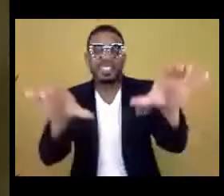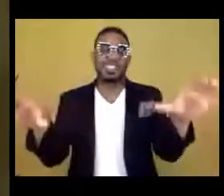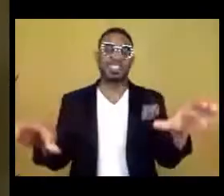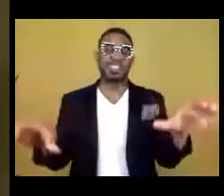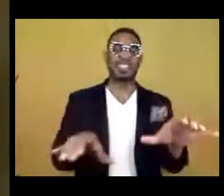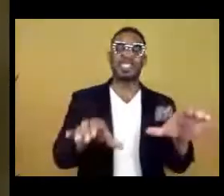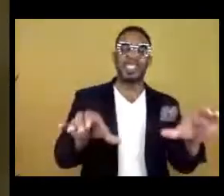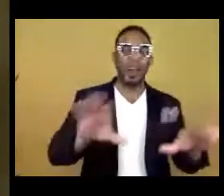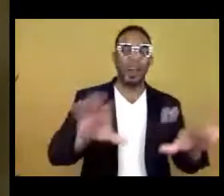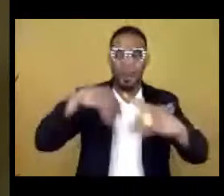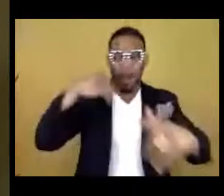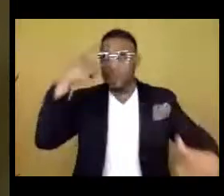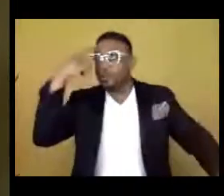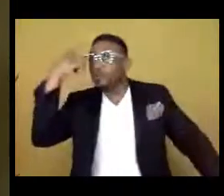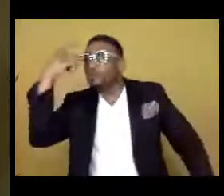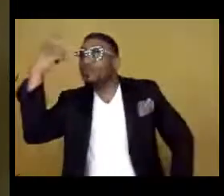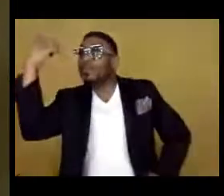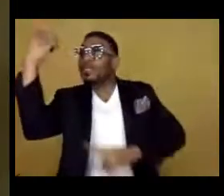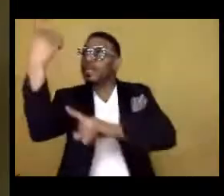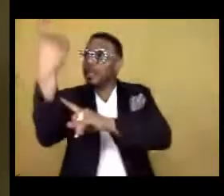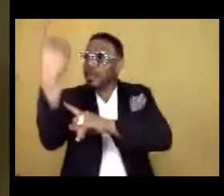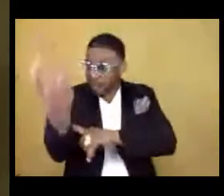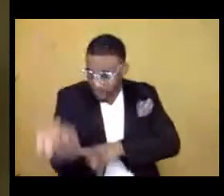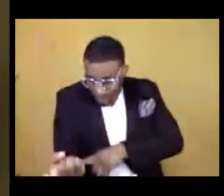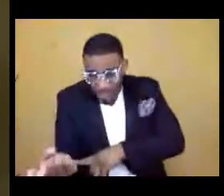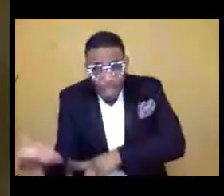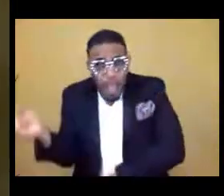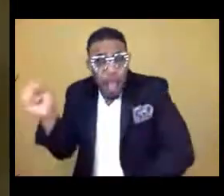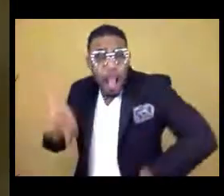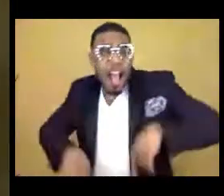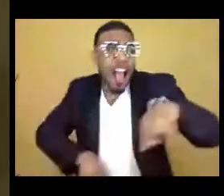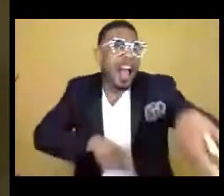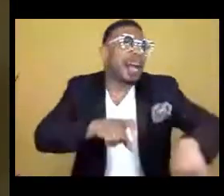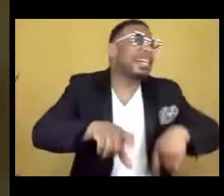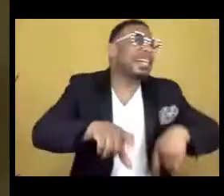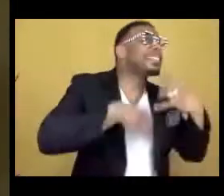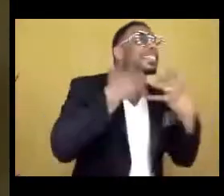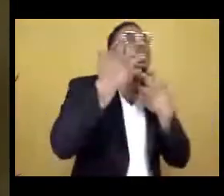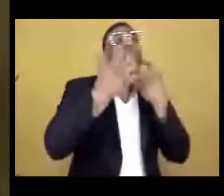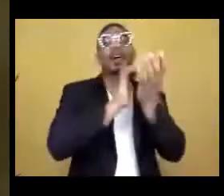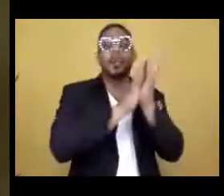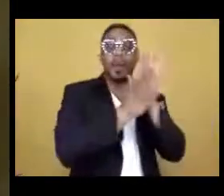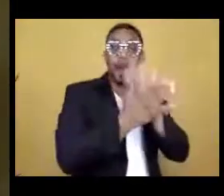done, all of the dreaming, scheming and screaming become